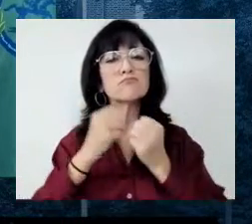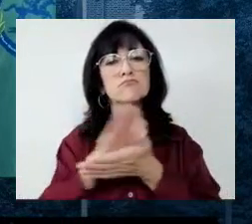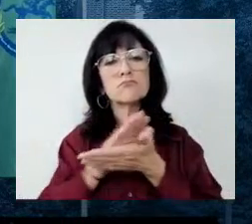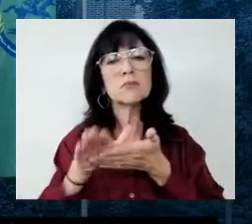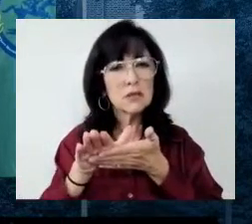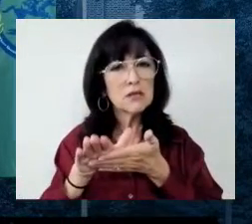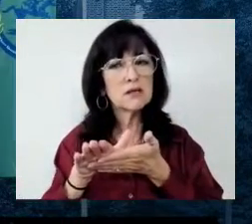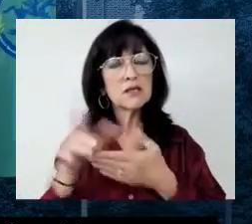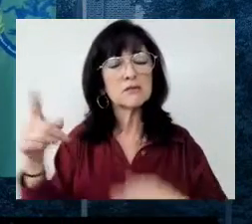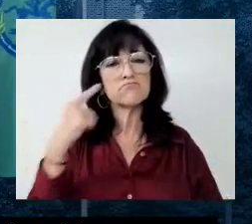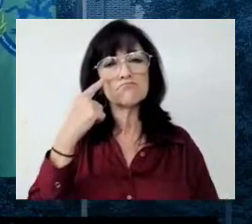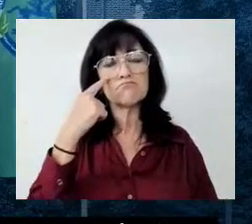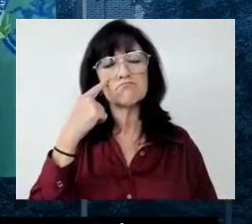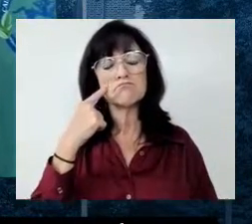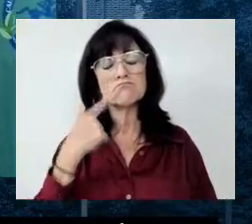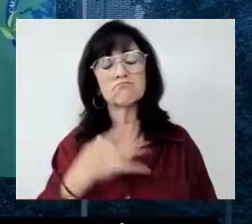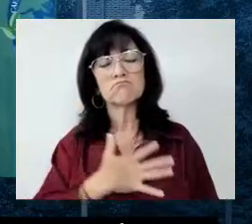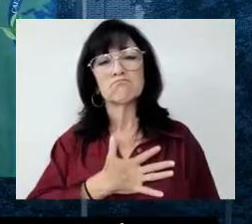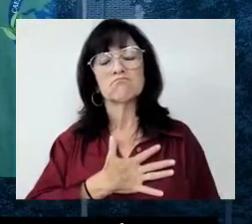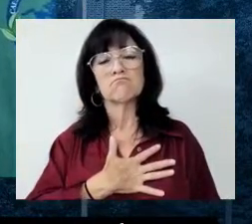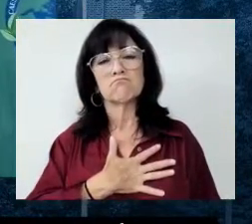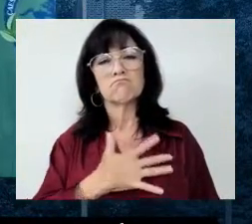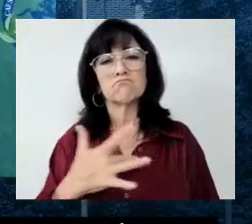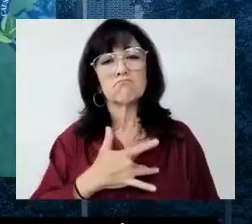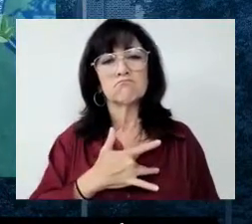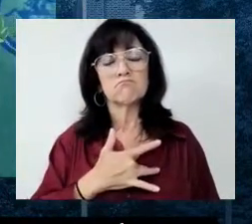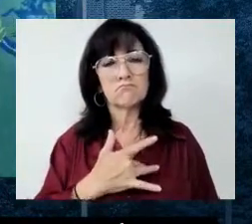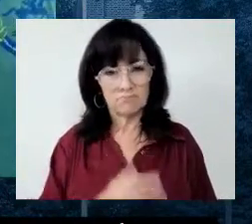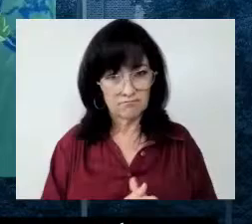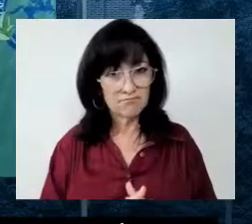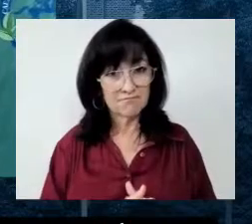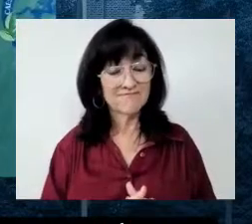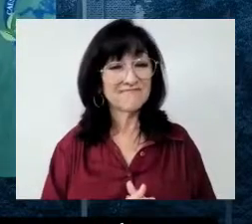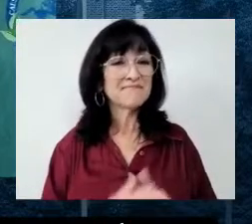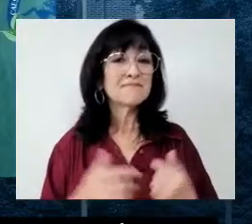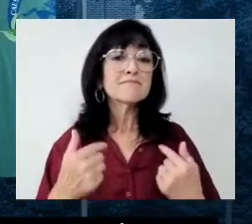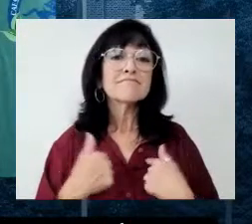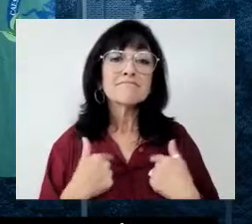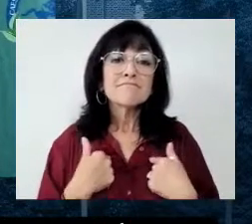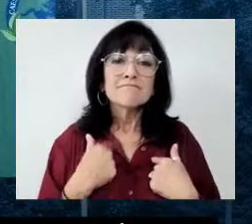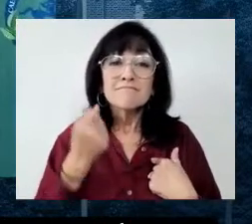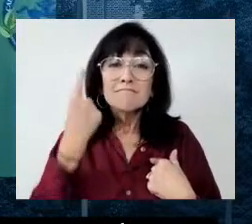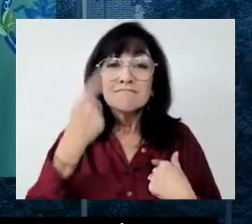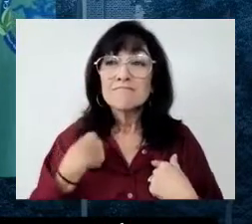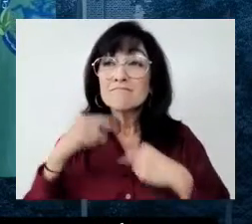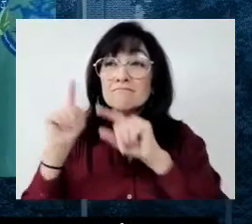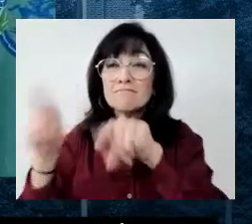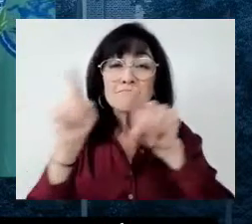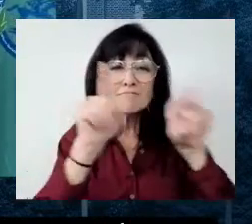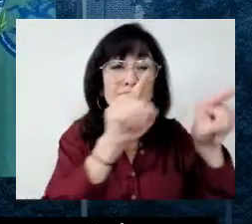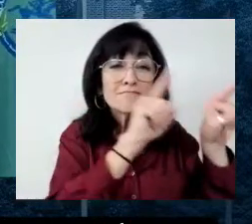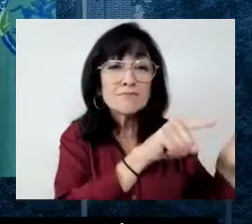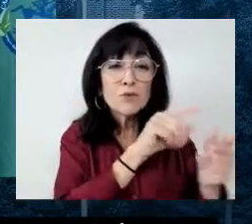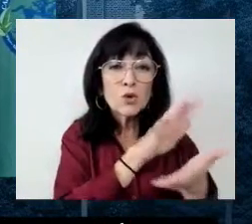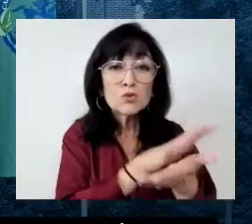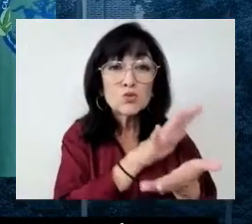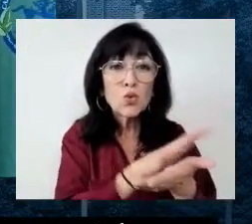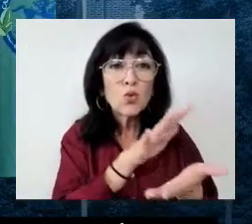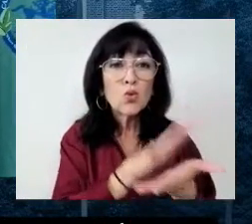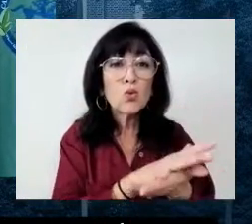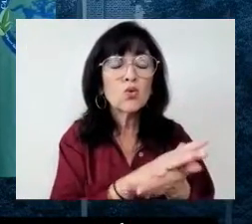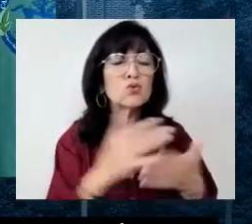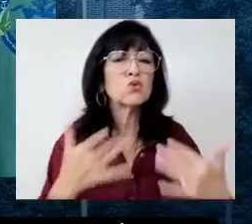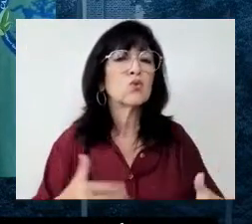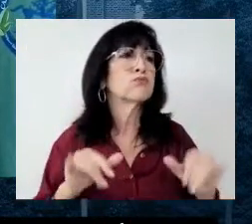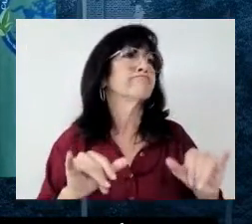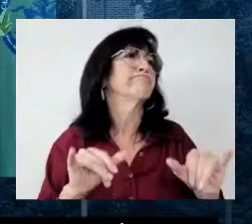I visit schools, every school that I go into is so clean, so free of litter,